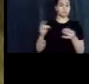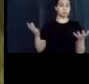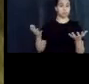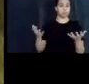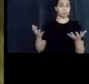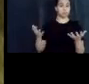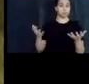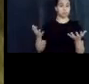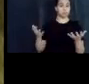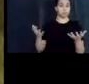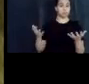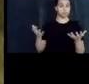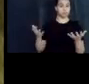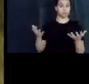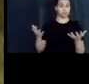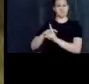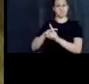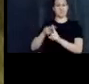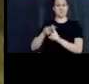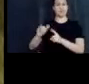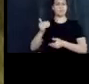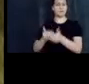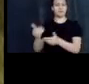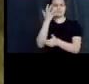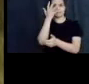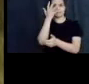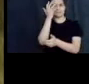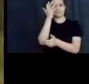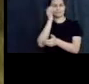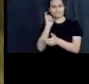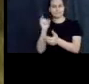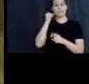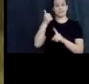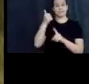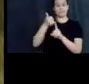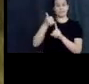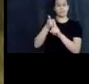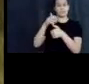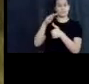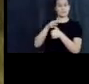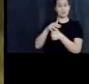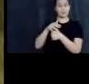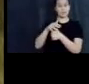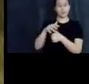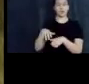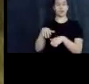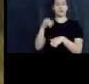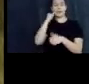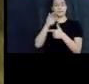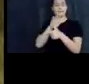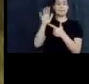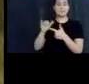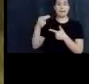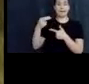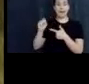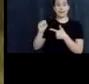to applying to Lamar University. If you're a senior, maybe you're a junior in high school looking at your college options, then this